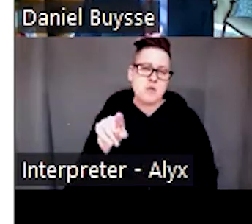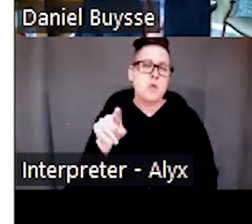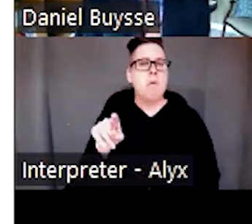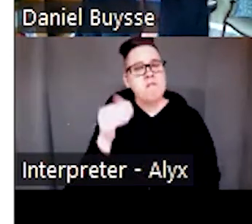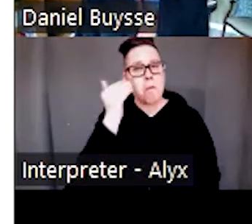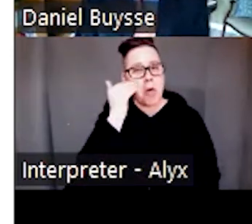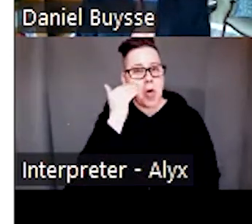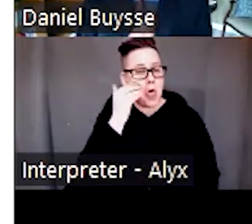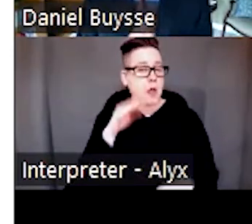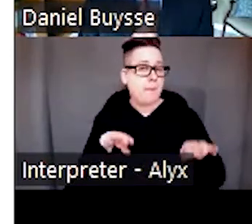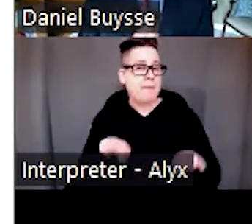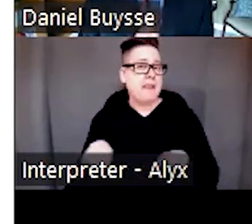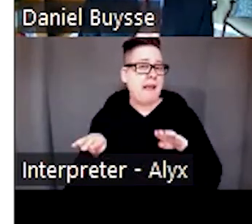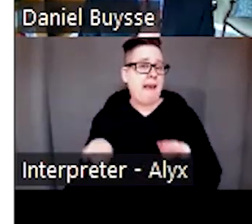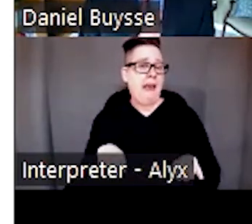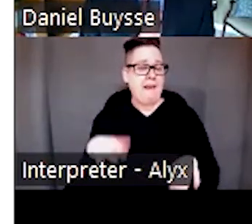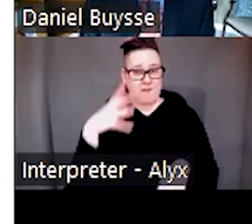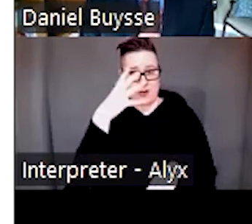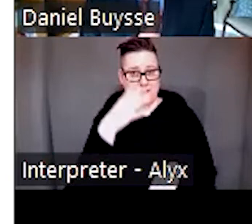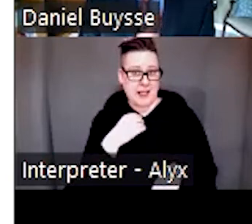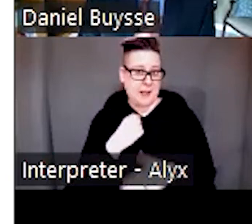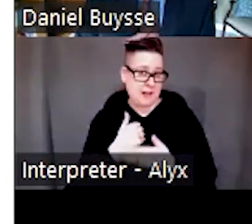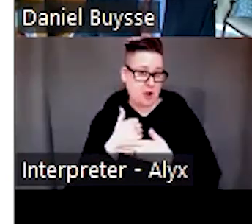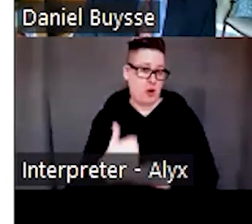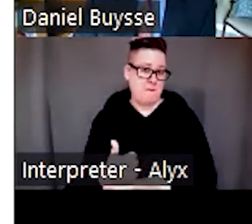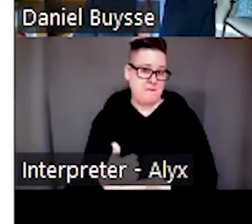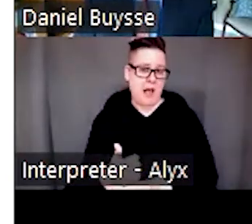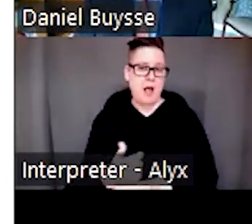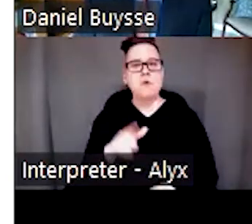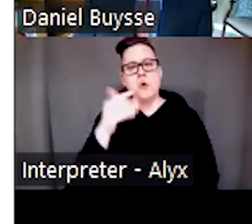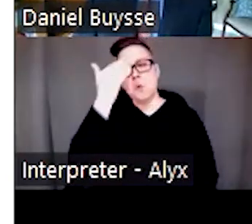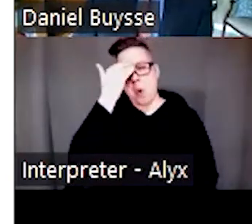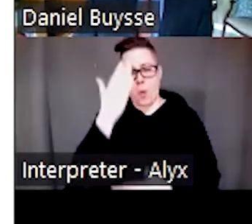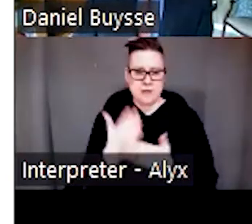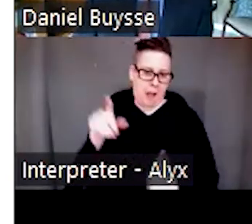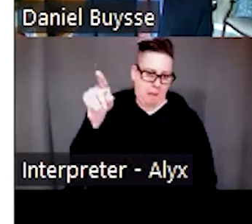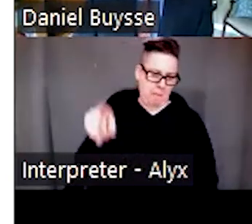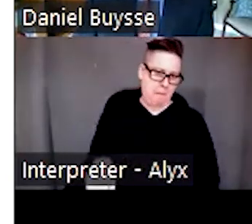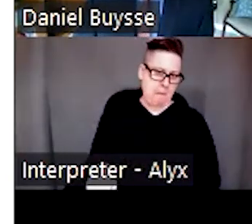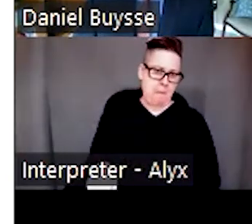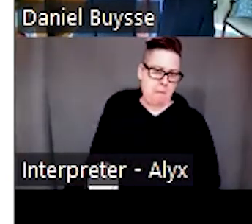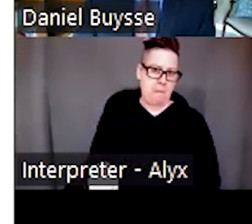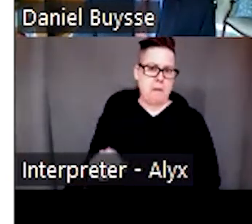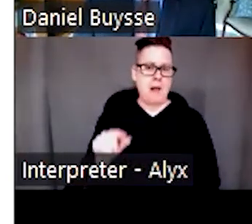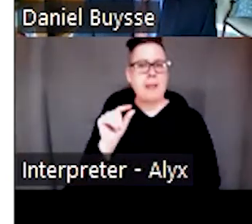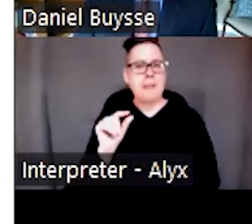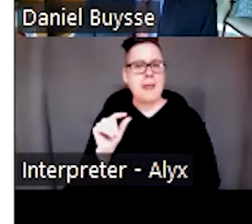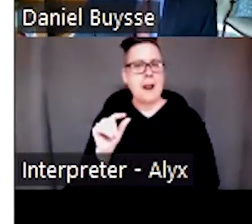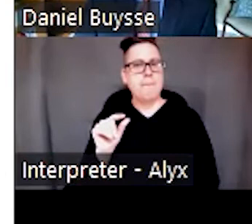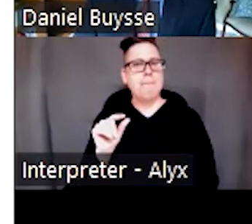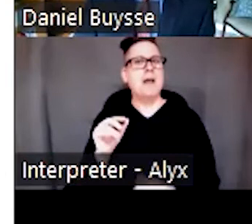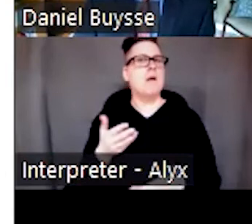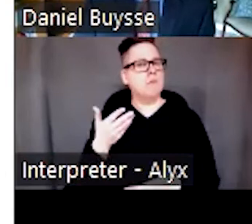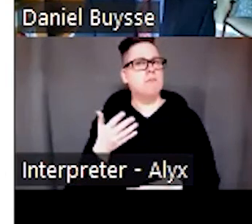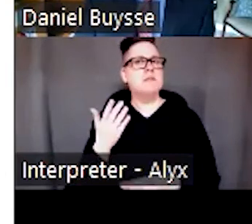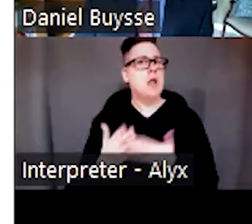with behavioral sleep interventions, you'll know that some of these interventions are a little bit more solid than others.